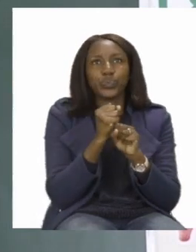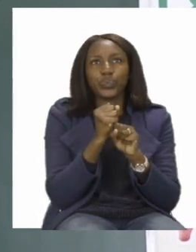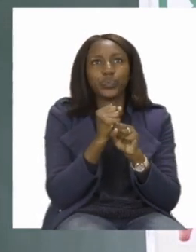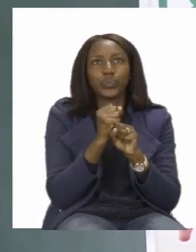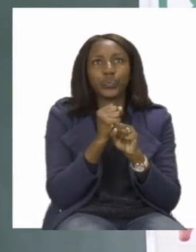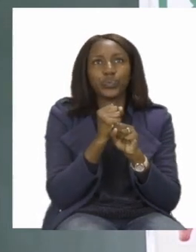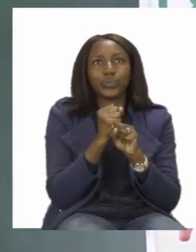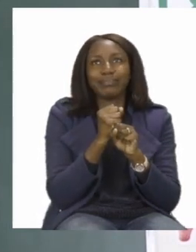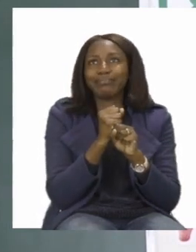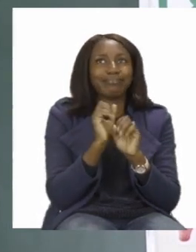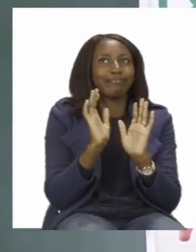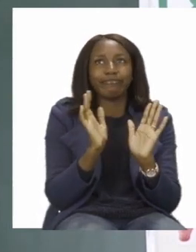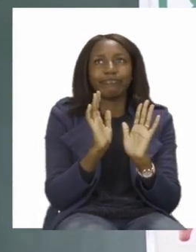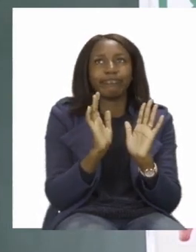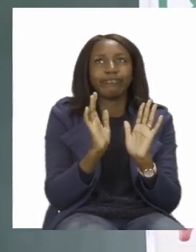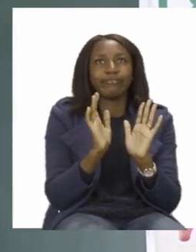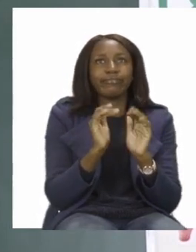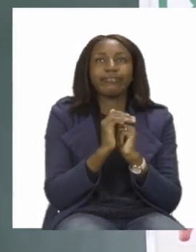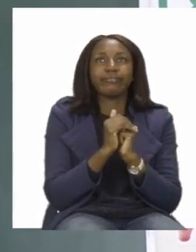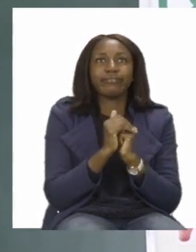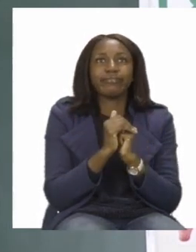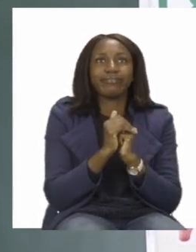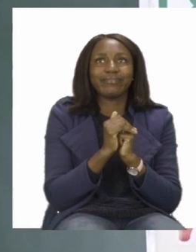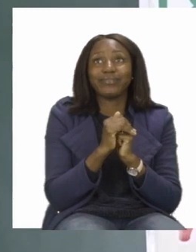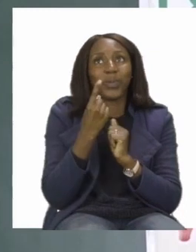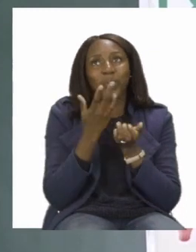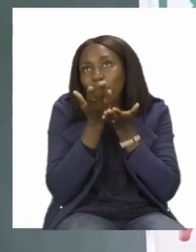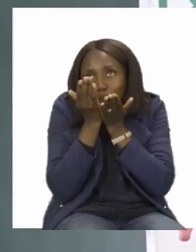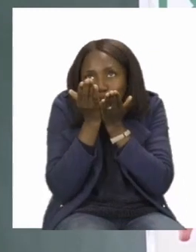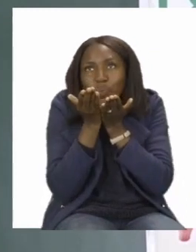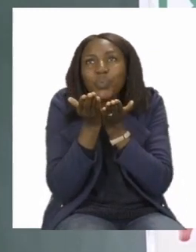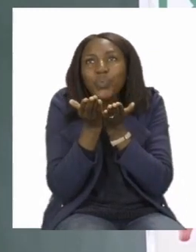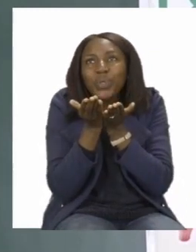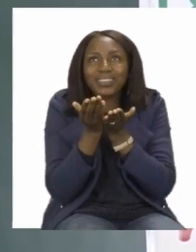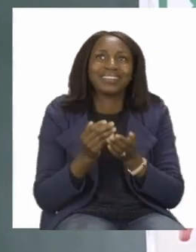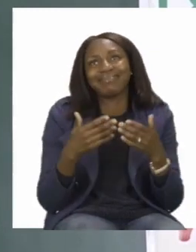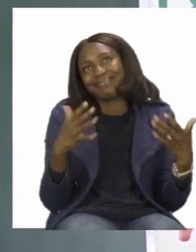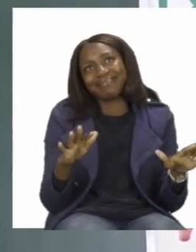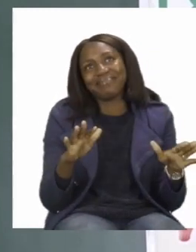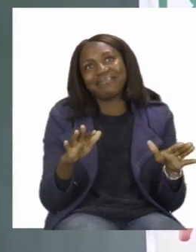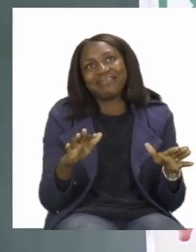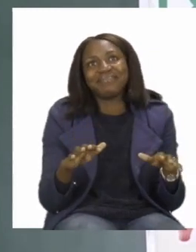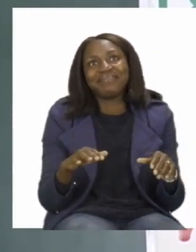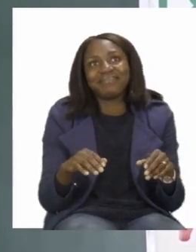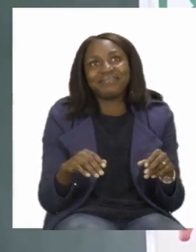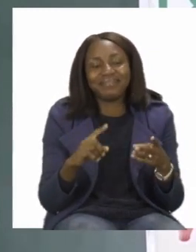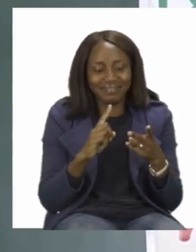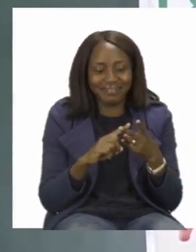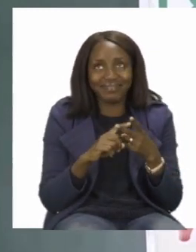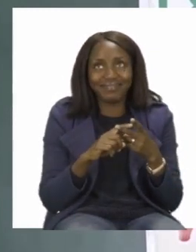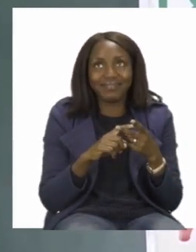cheek for our loved ones. Instead, we can blow kisses. The next one that we have is the